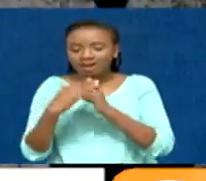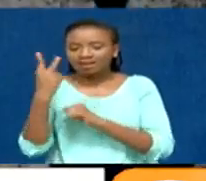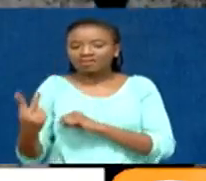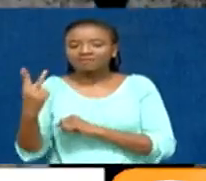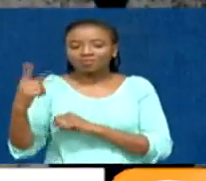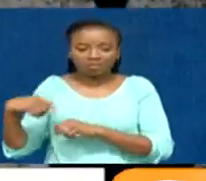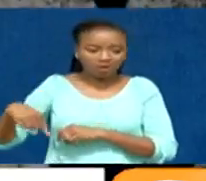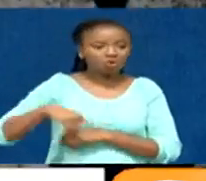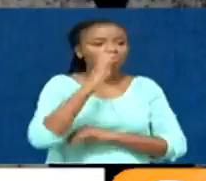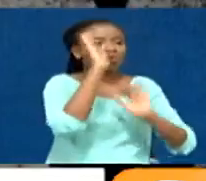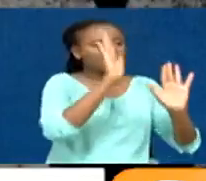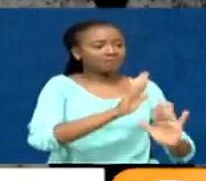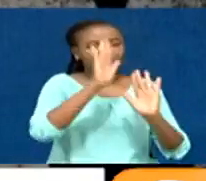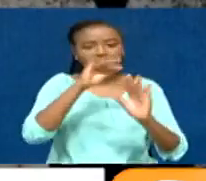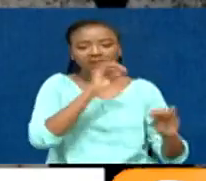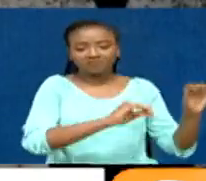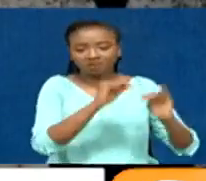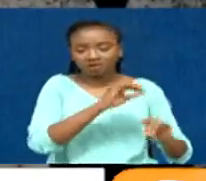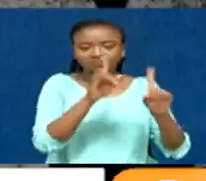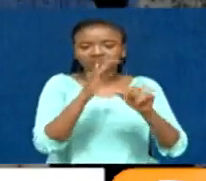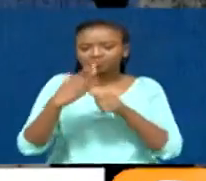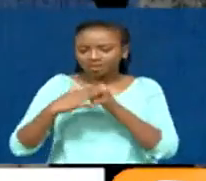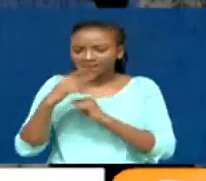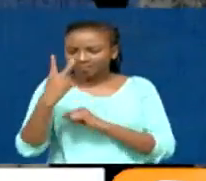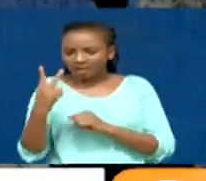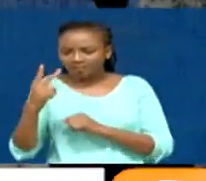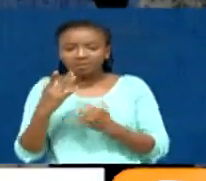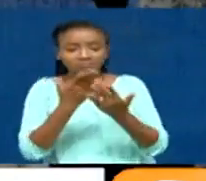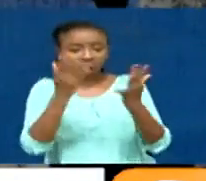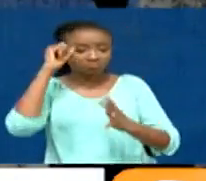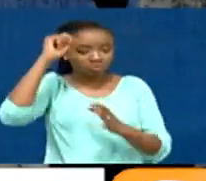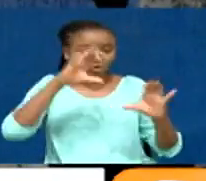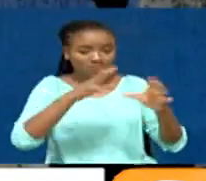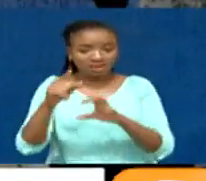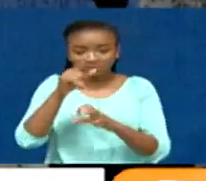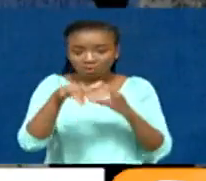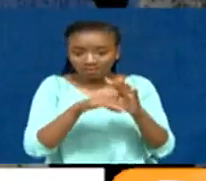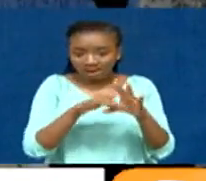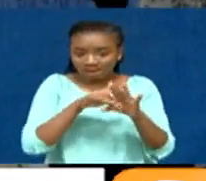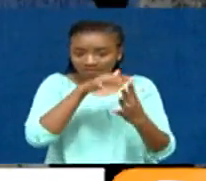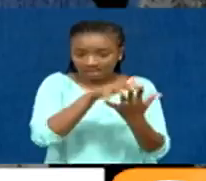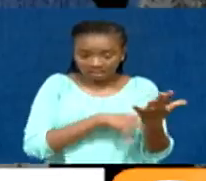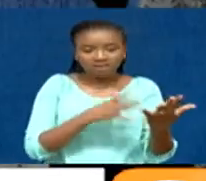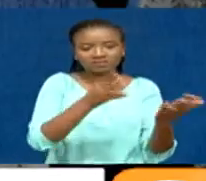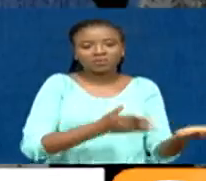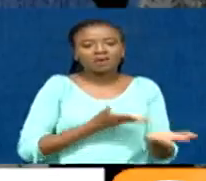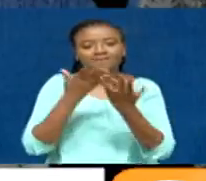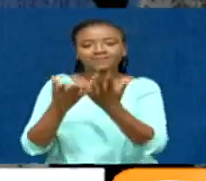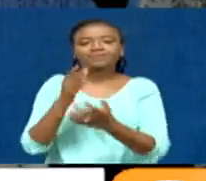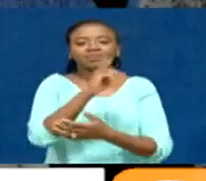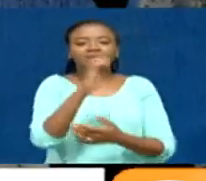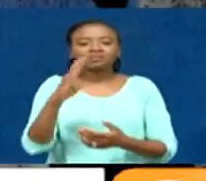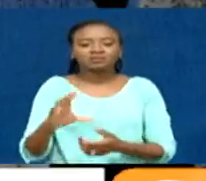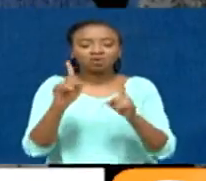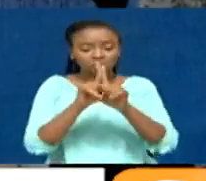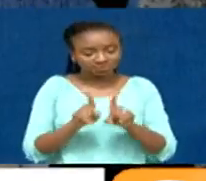election. On the 9th of April, political parties are expected to submit membership lists to the IEBC. These will be the same